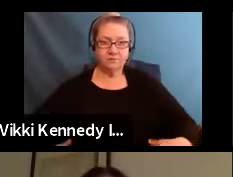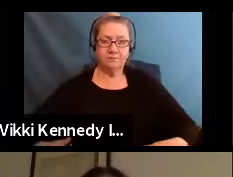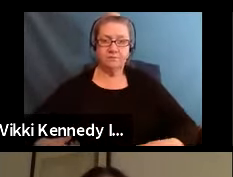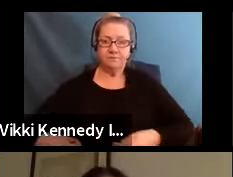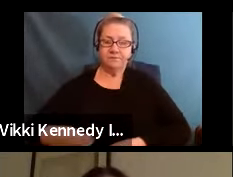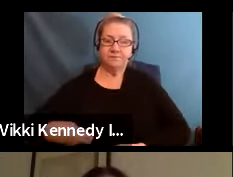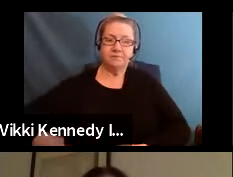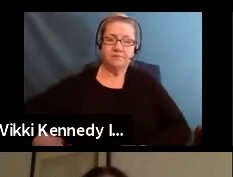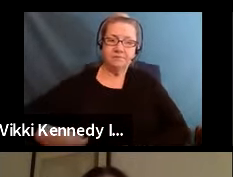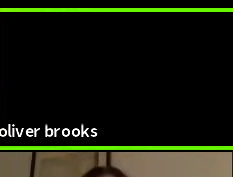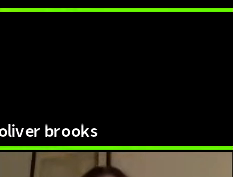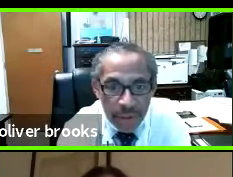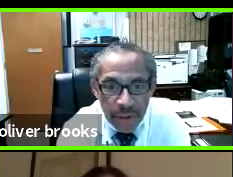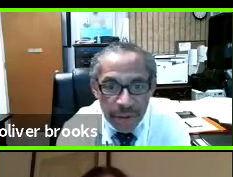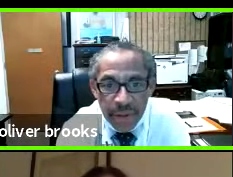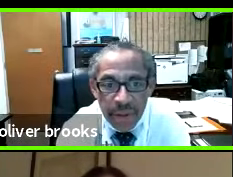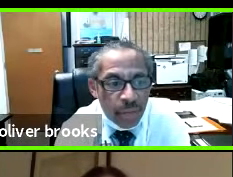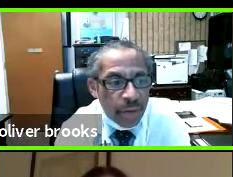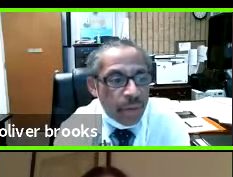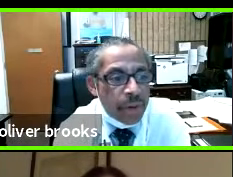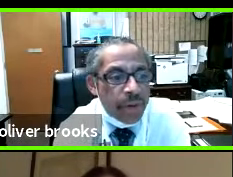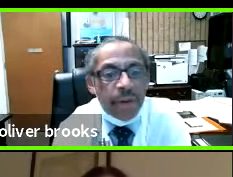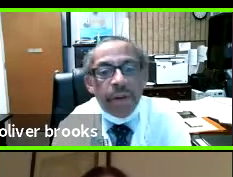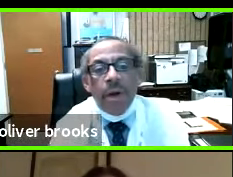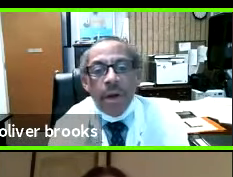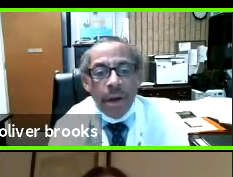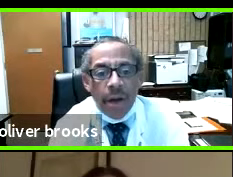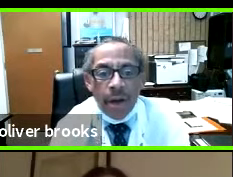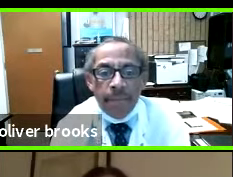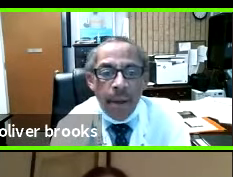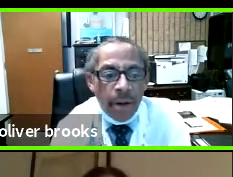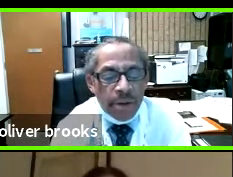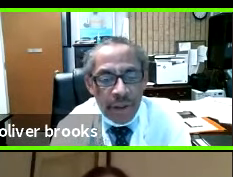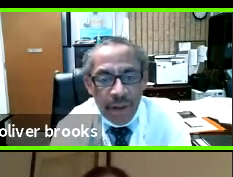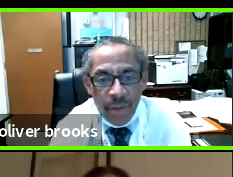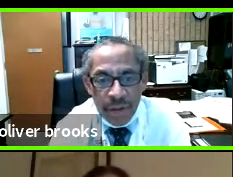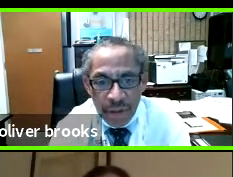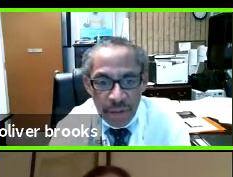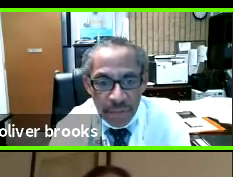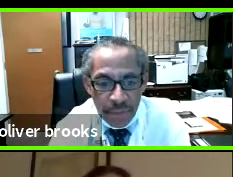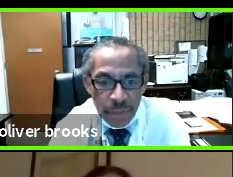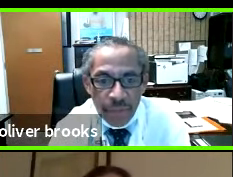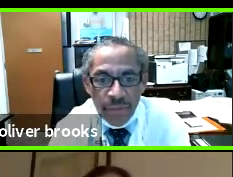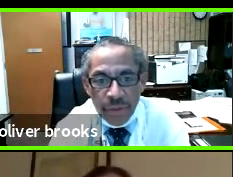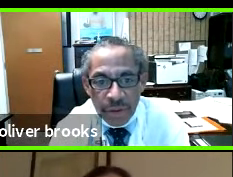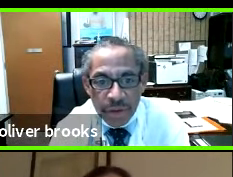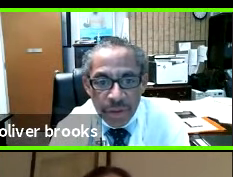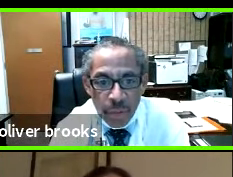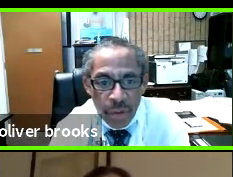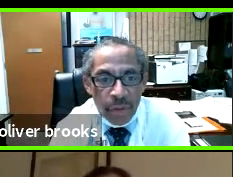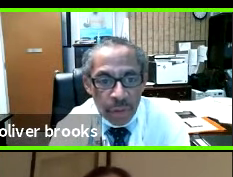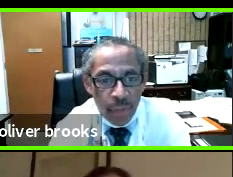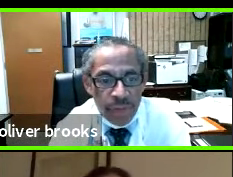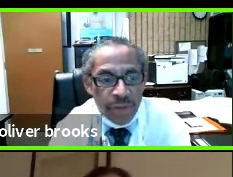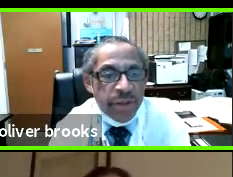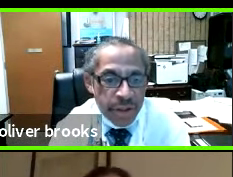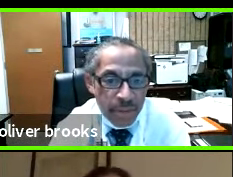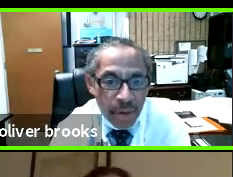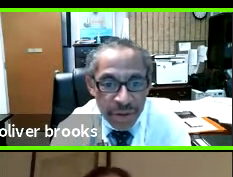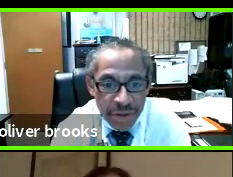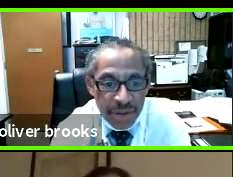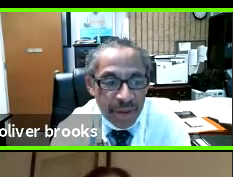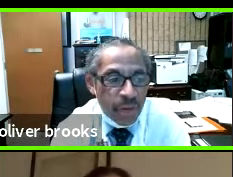do. Dr. Burke-Harris, may I add one word then? Also, I want to keep the group focused. This